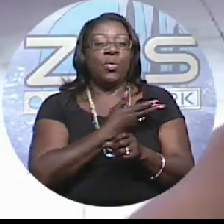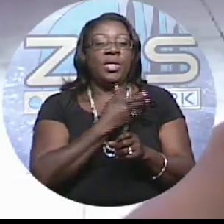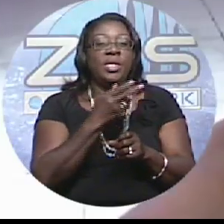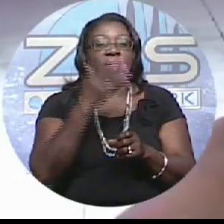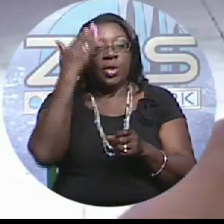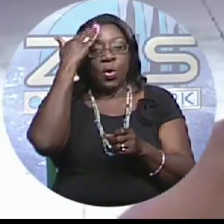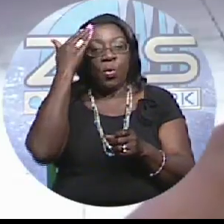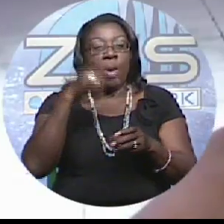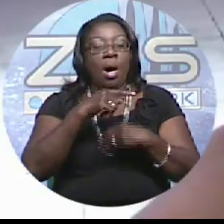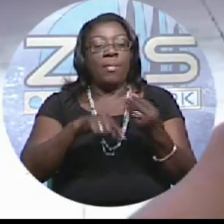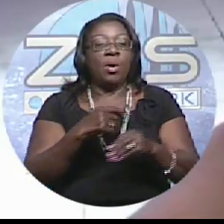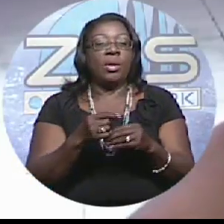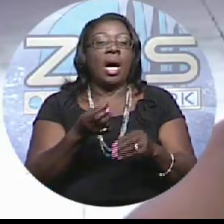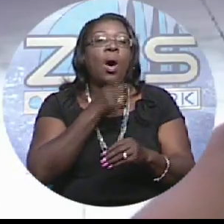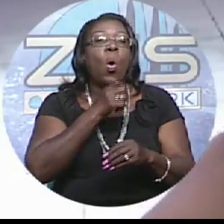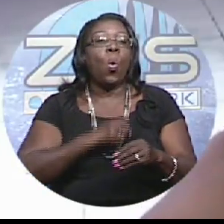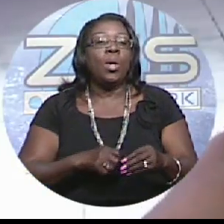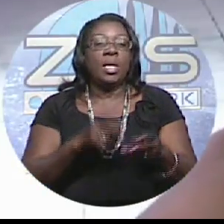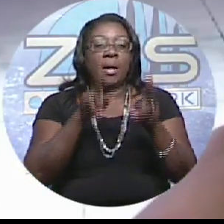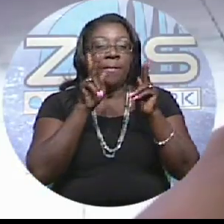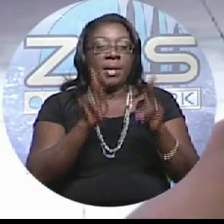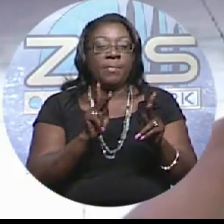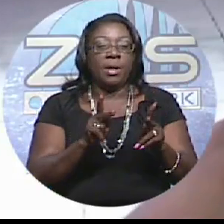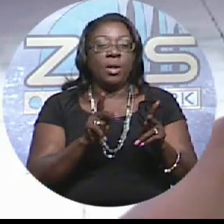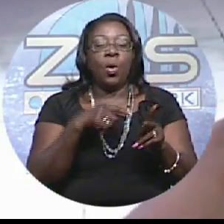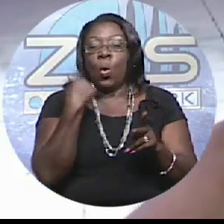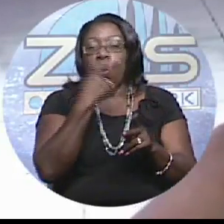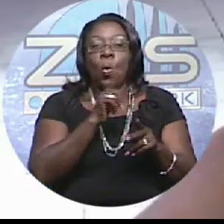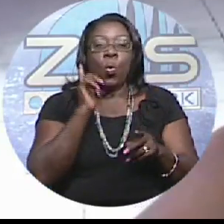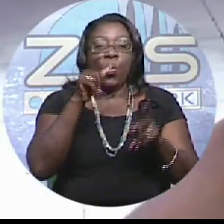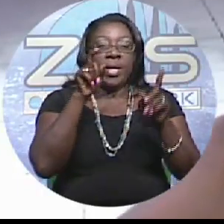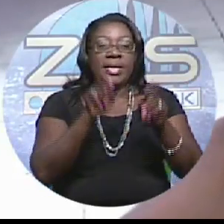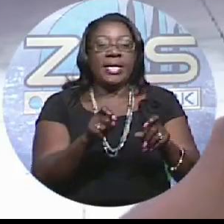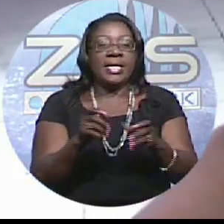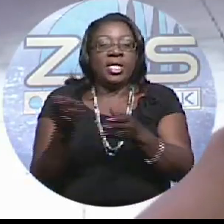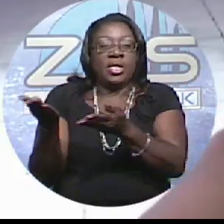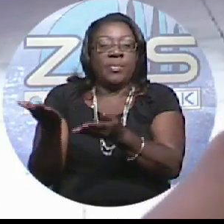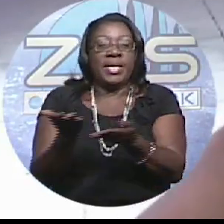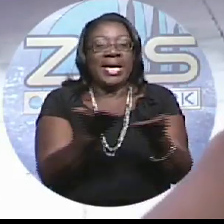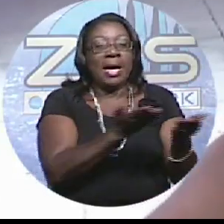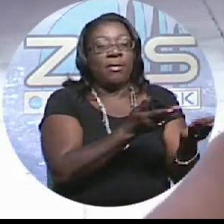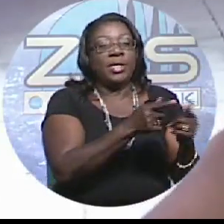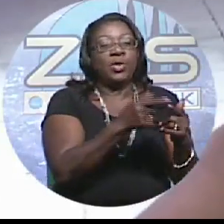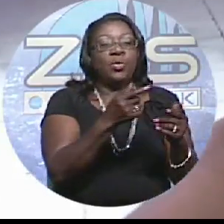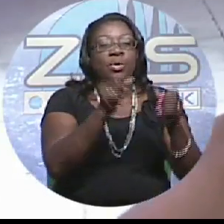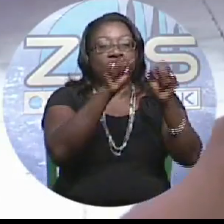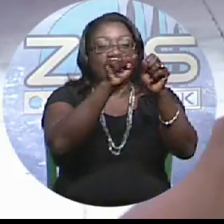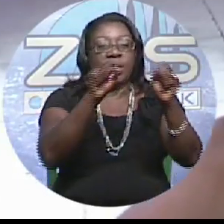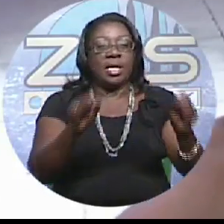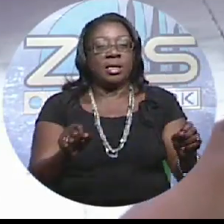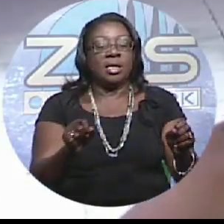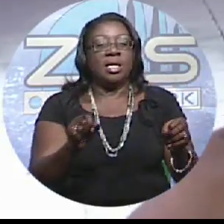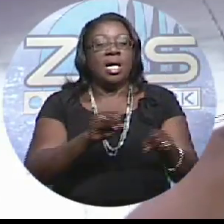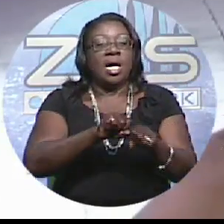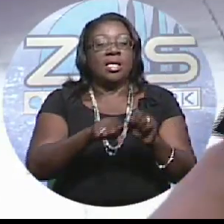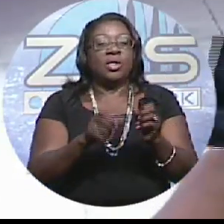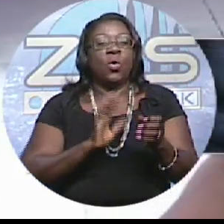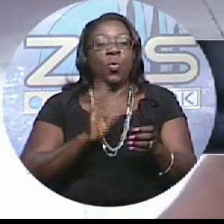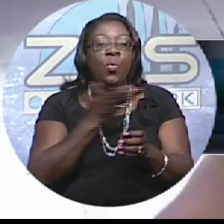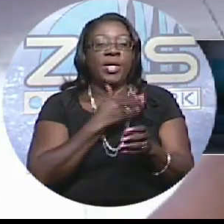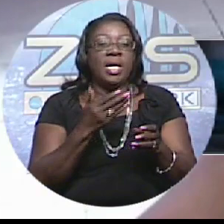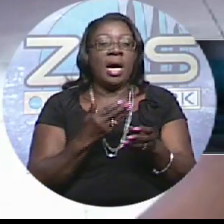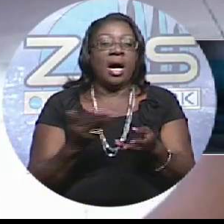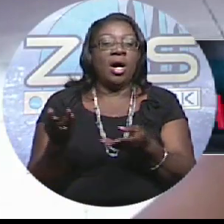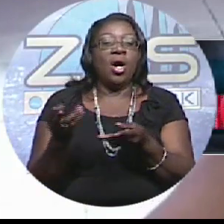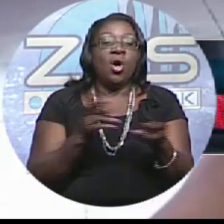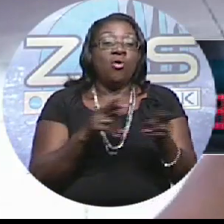we know our persons who may need transportation to the shelters as well as our disabled persons. And so we're equipped and ready to